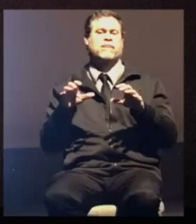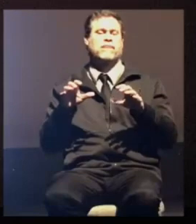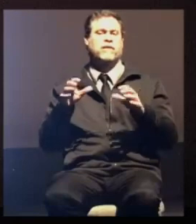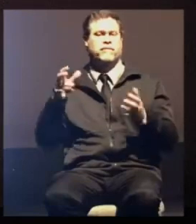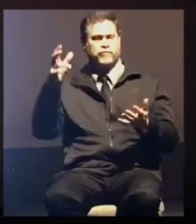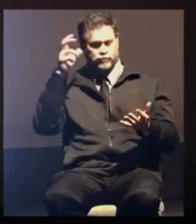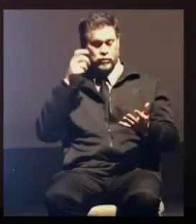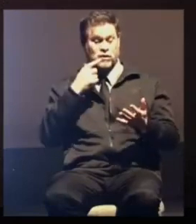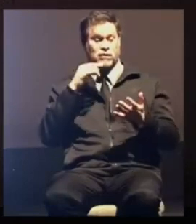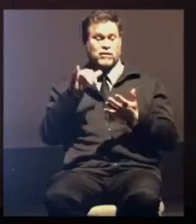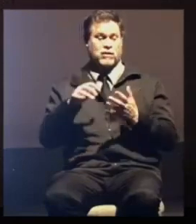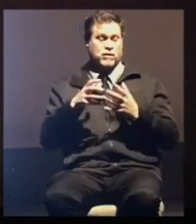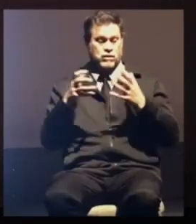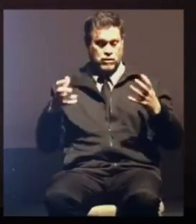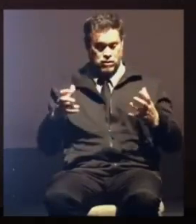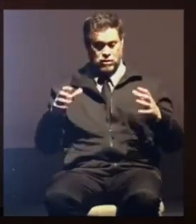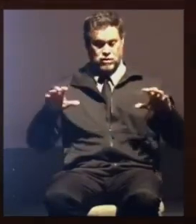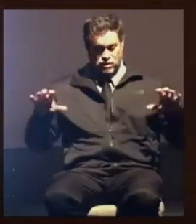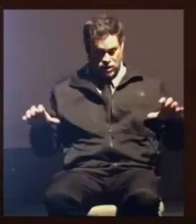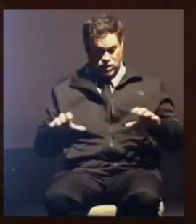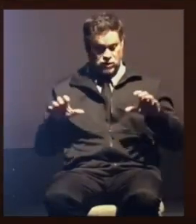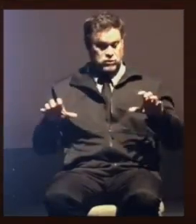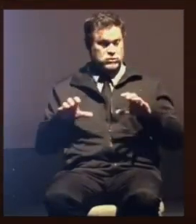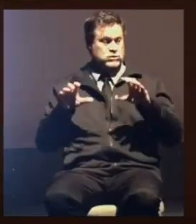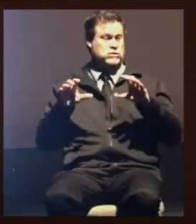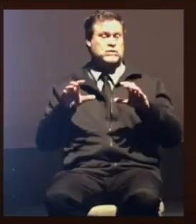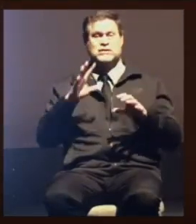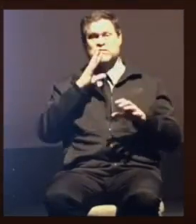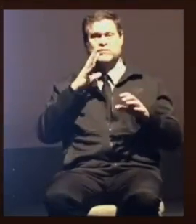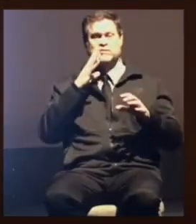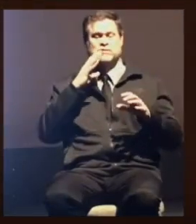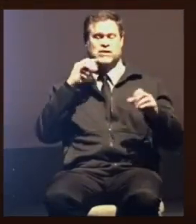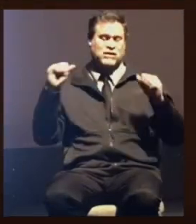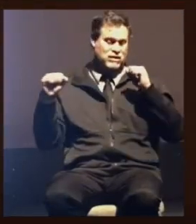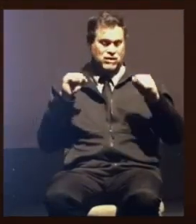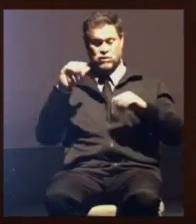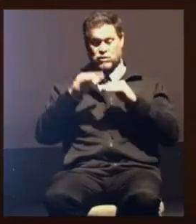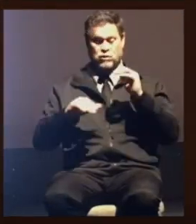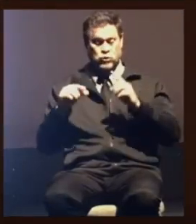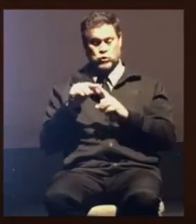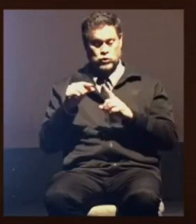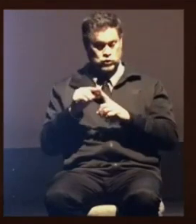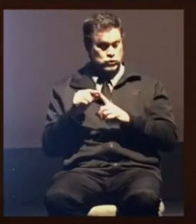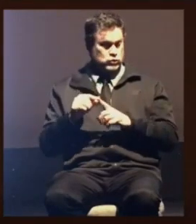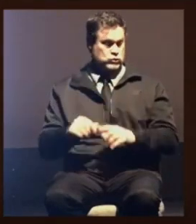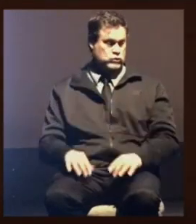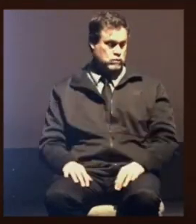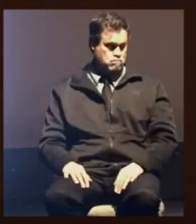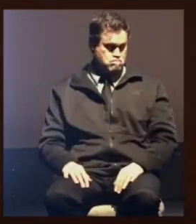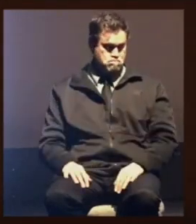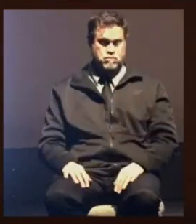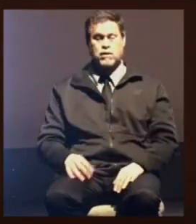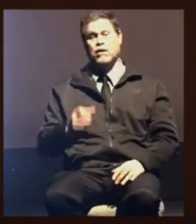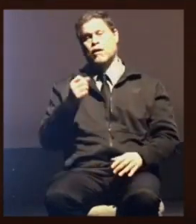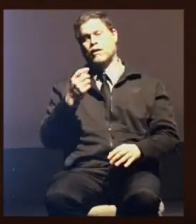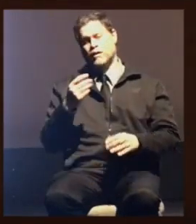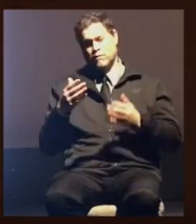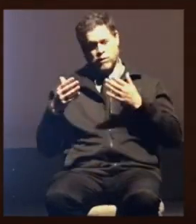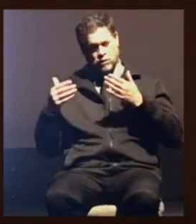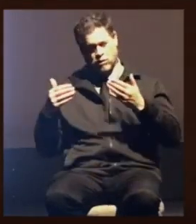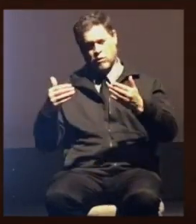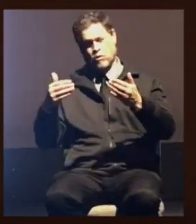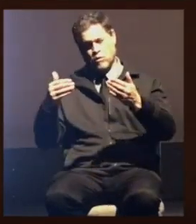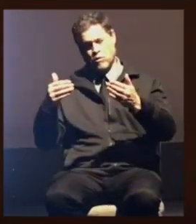say that a lot, actions speak louder than words. And then, you know, a little bit along the